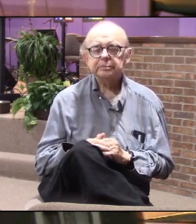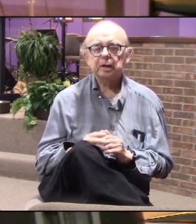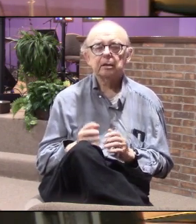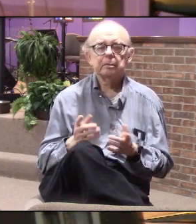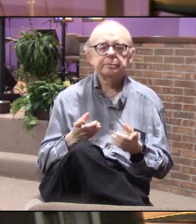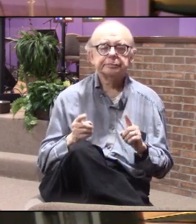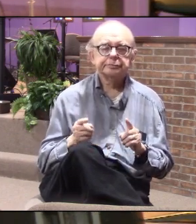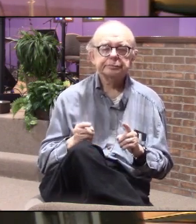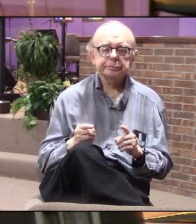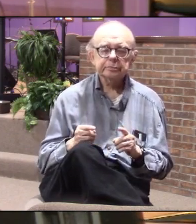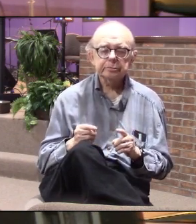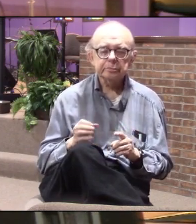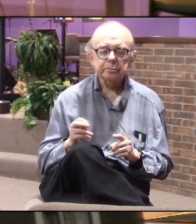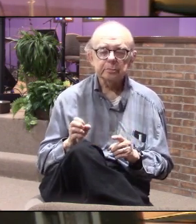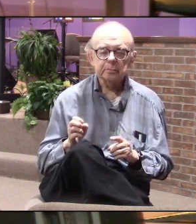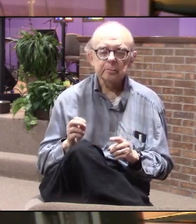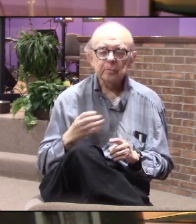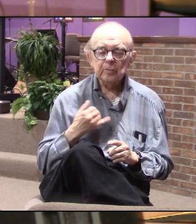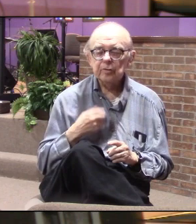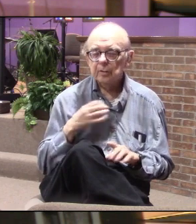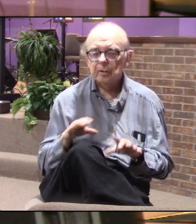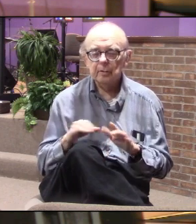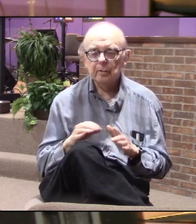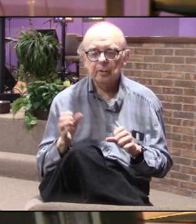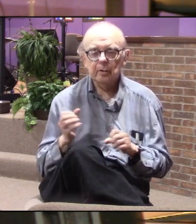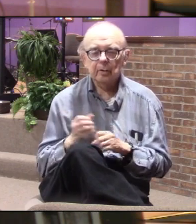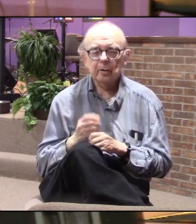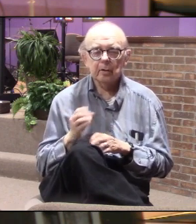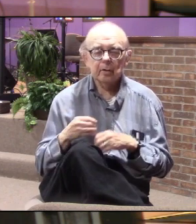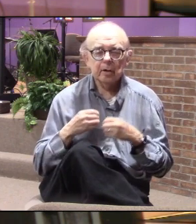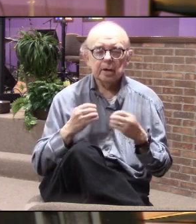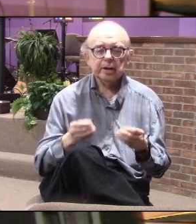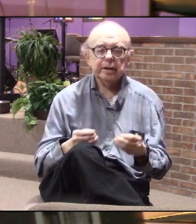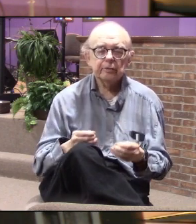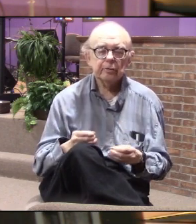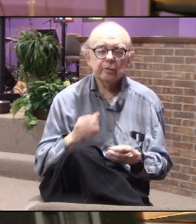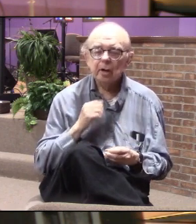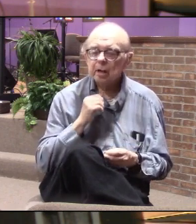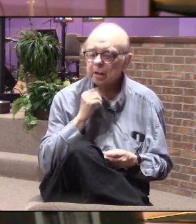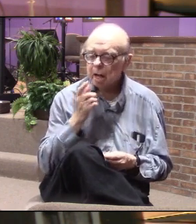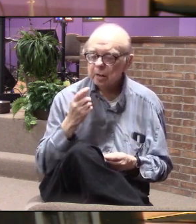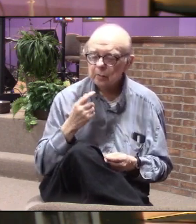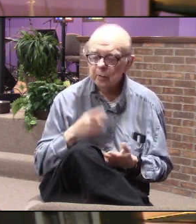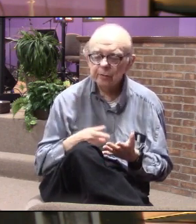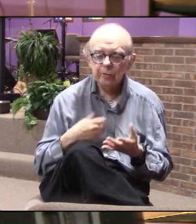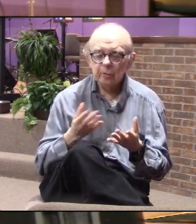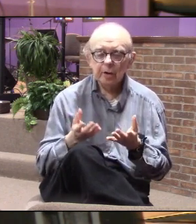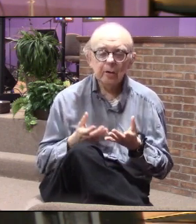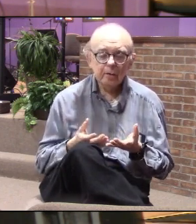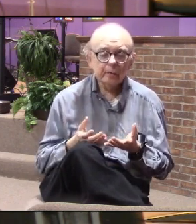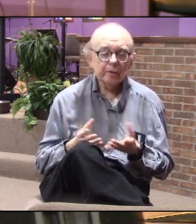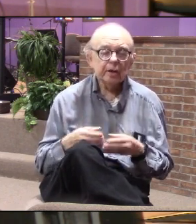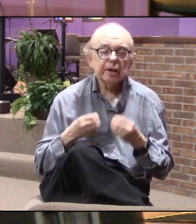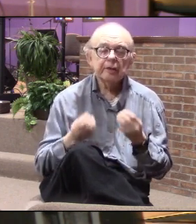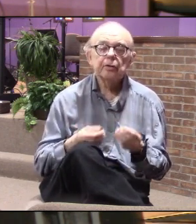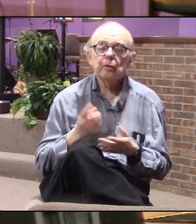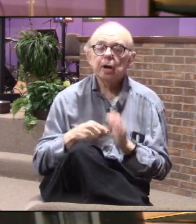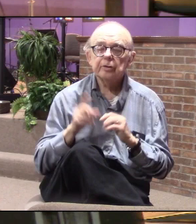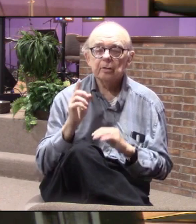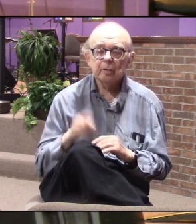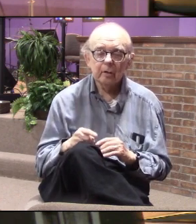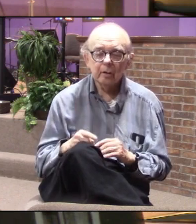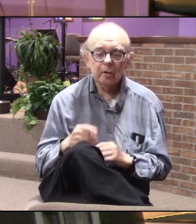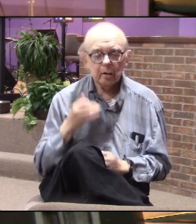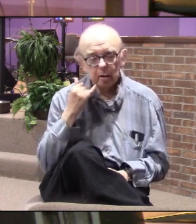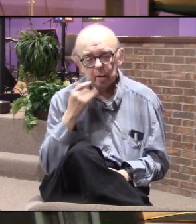And when he does, he gives you not what you want. He gives you what you need. A